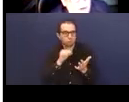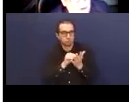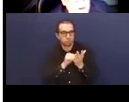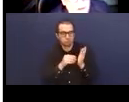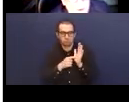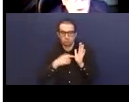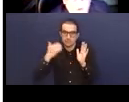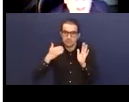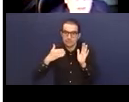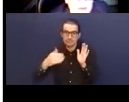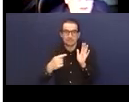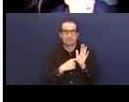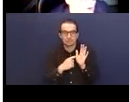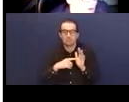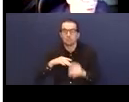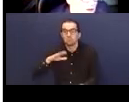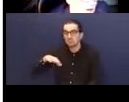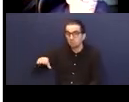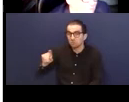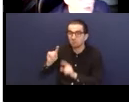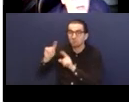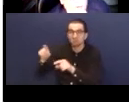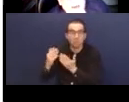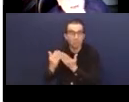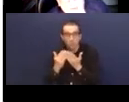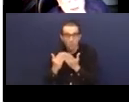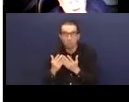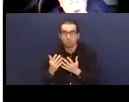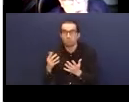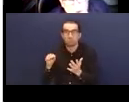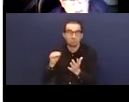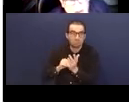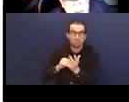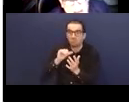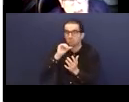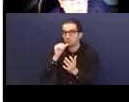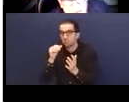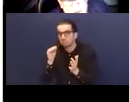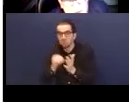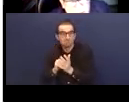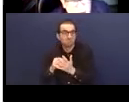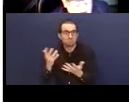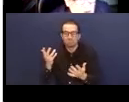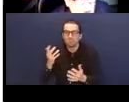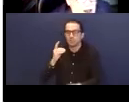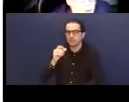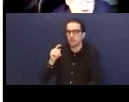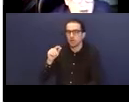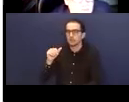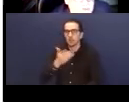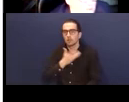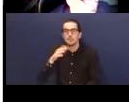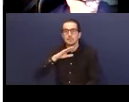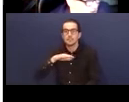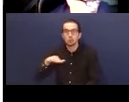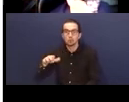all children in the world, whether they're in school or not that day. If we record whether they're disabled as well, and what type